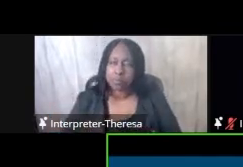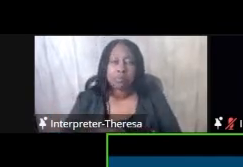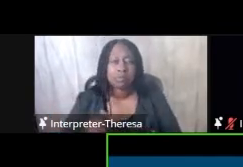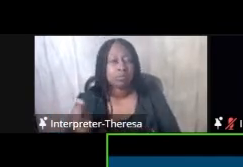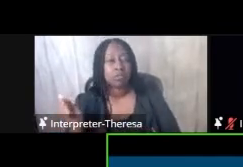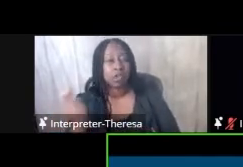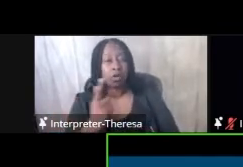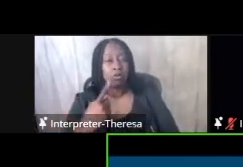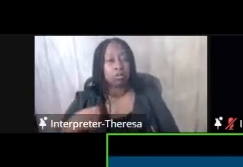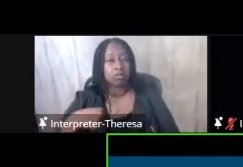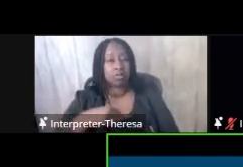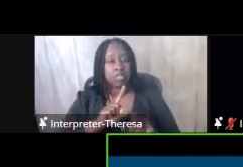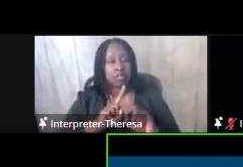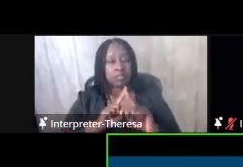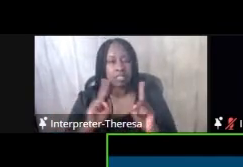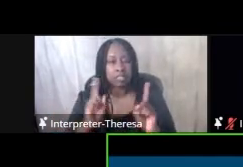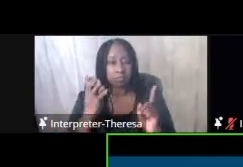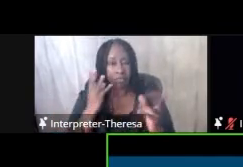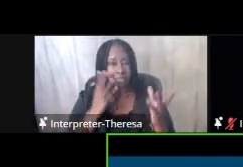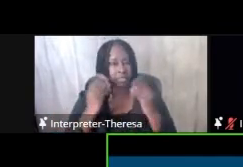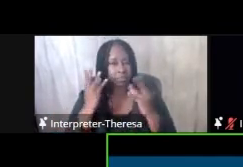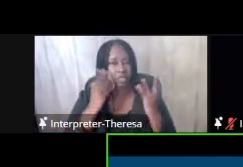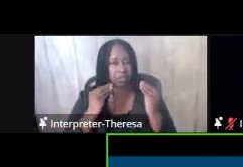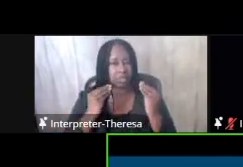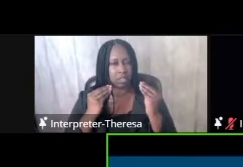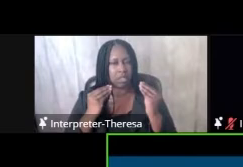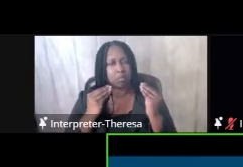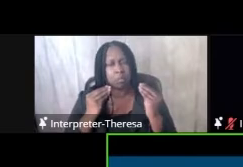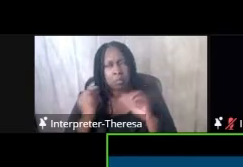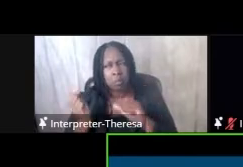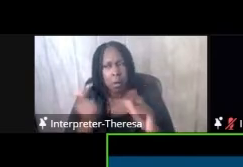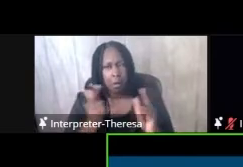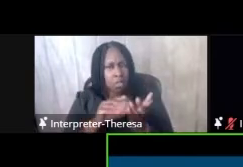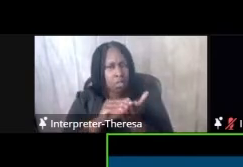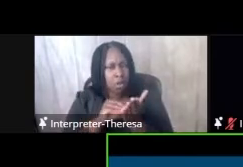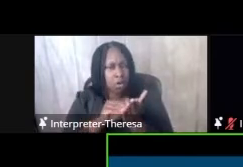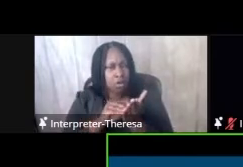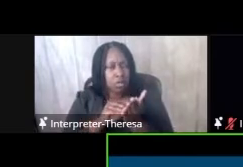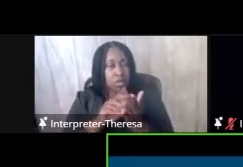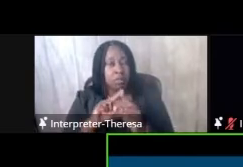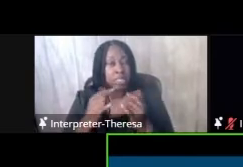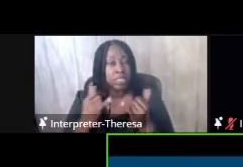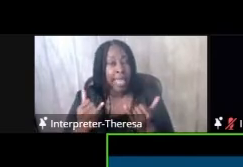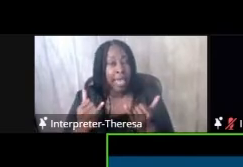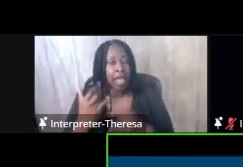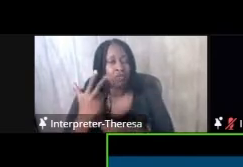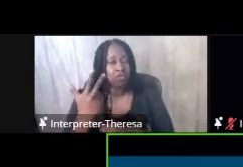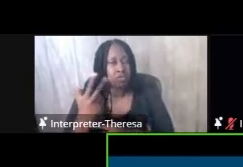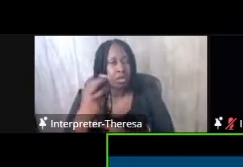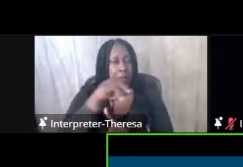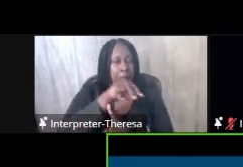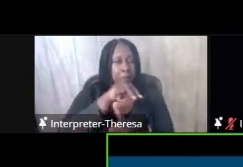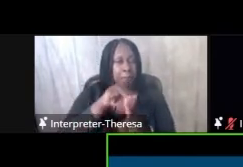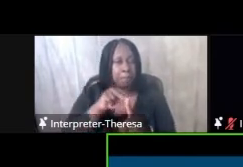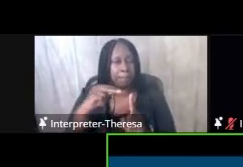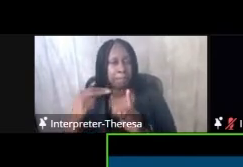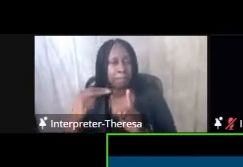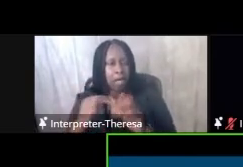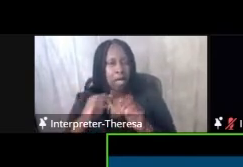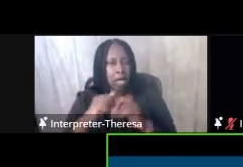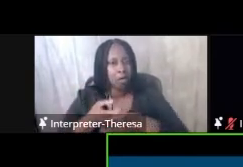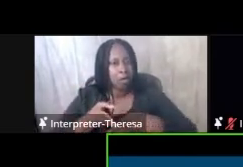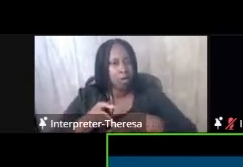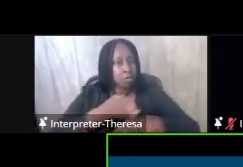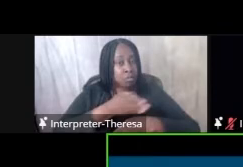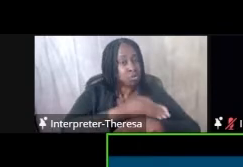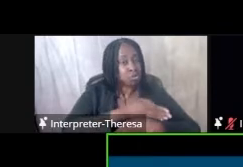experiences, although we all have experiences with learning. And we've heard 3 perspectives now about improvement as seen in